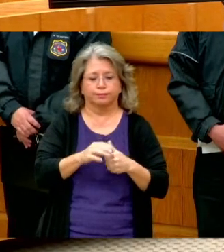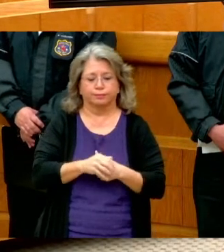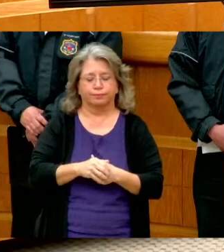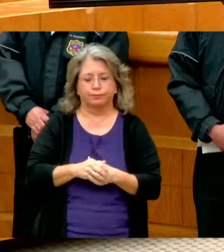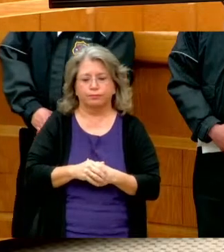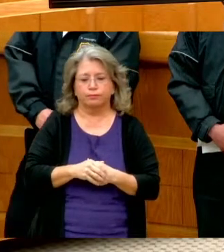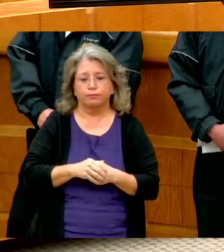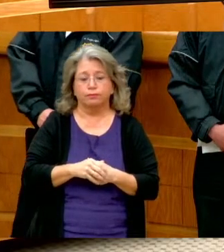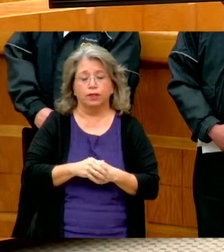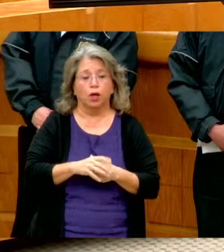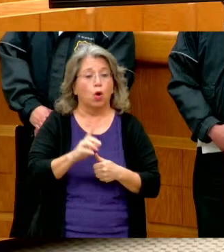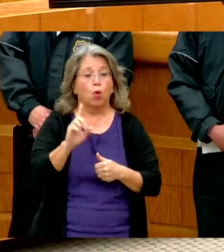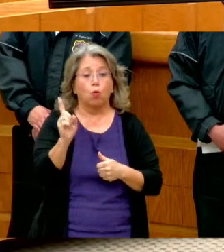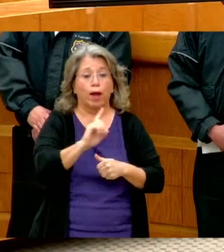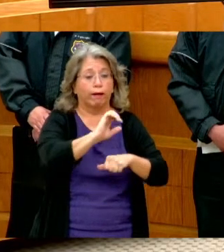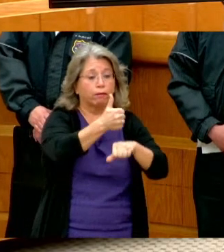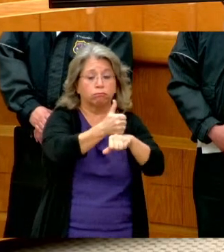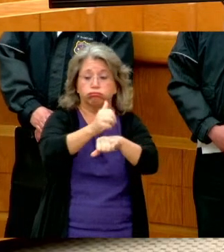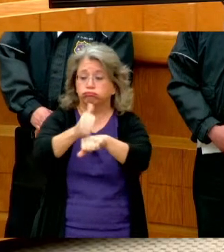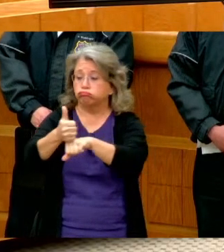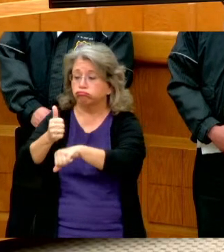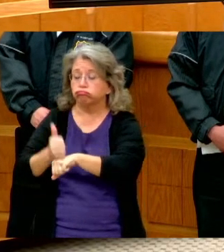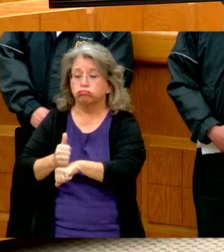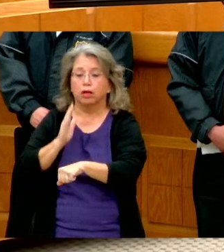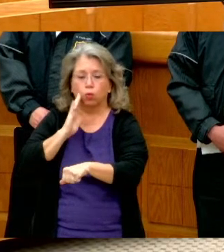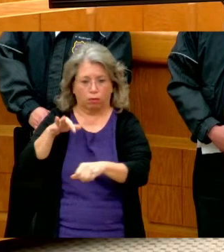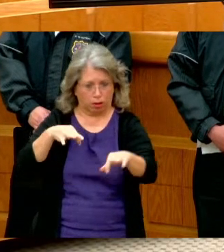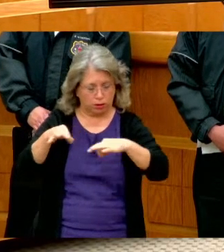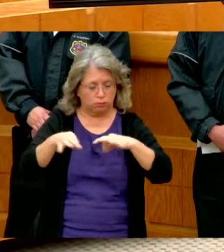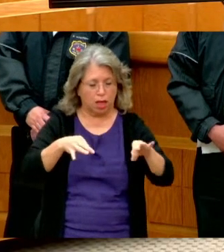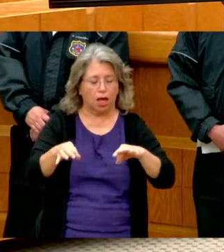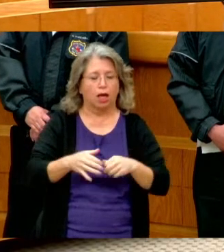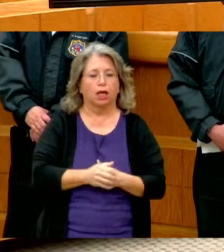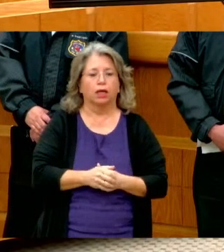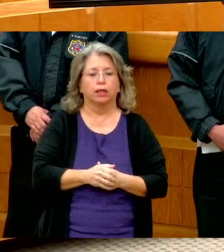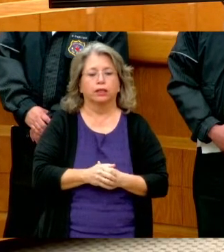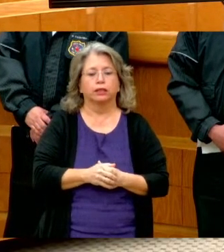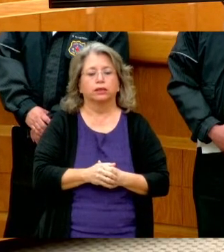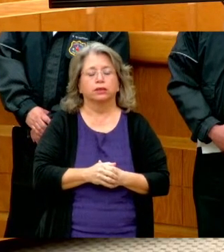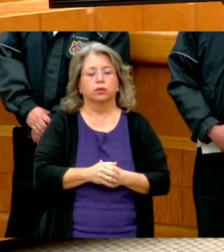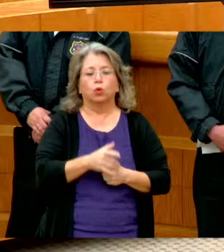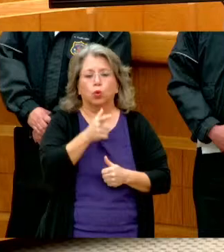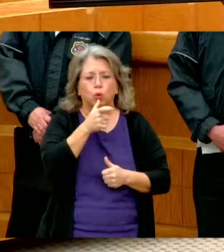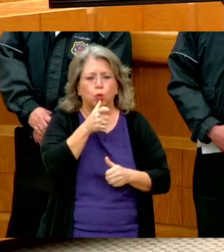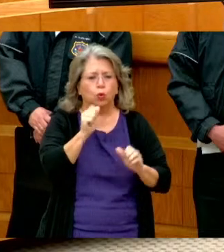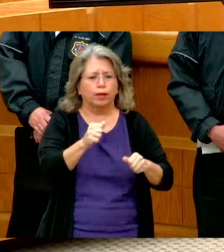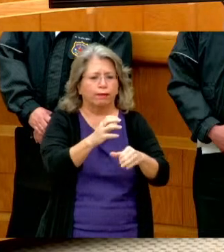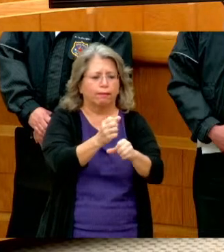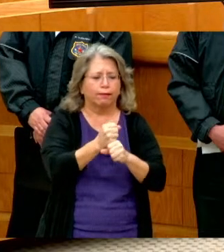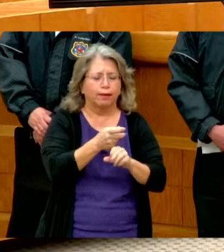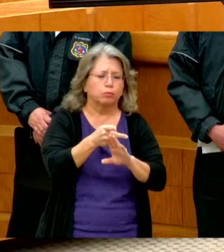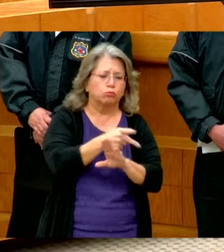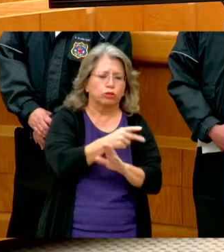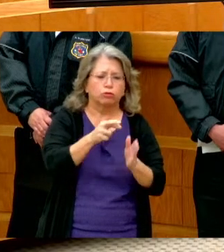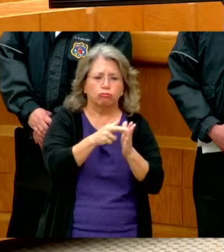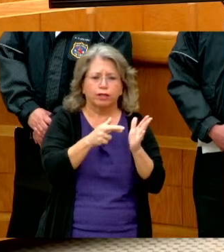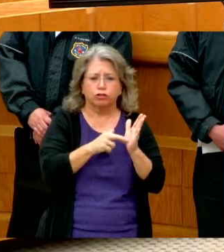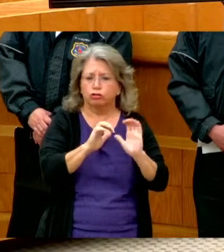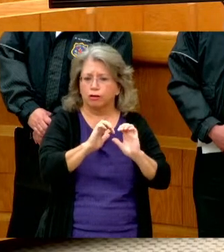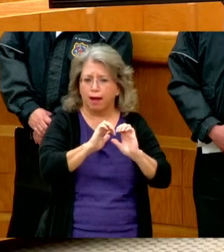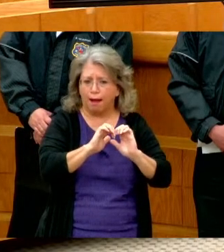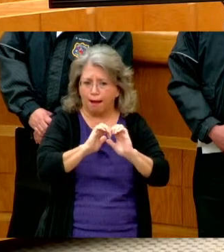locations, they'll discuss that, where the rounds are eligible for individuals that can pre-register, how